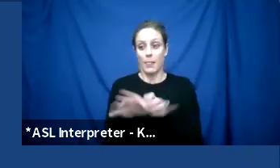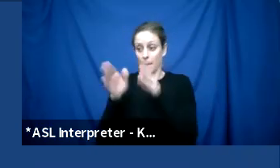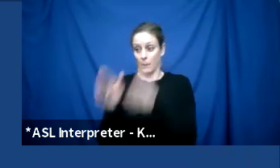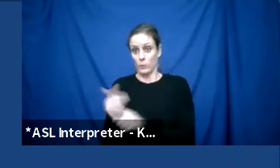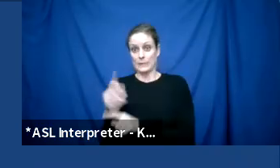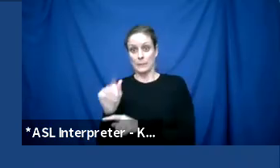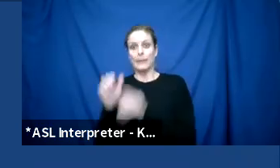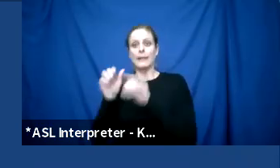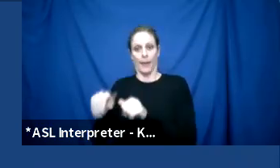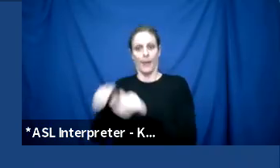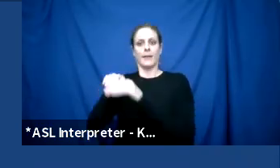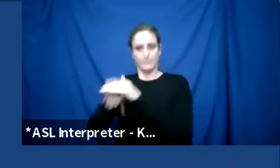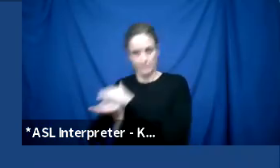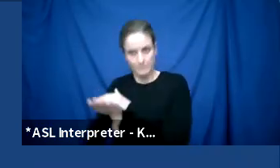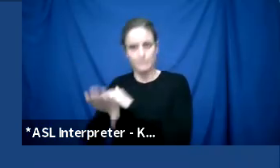as possible.